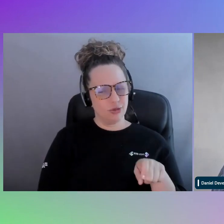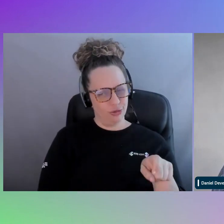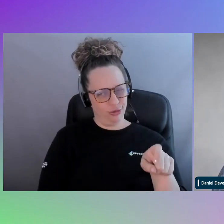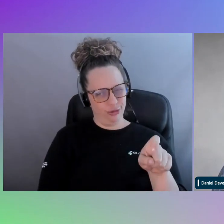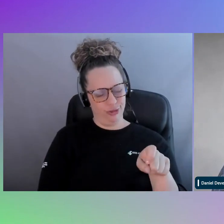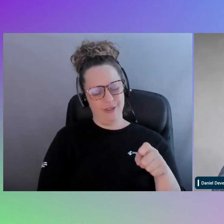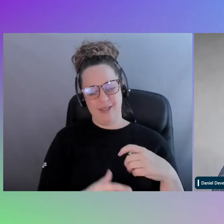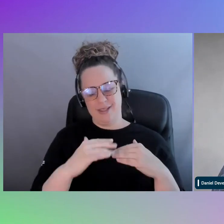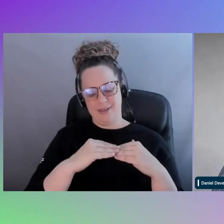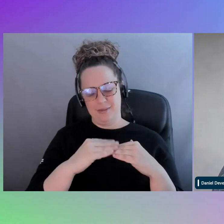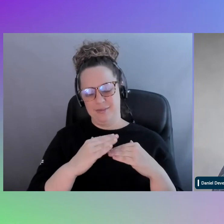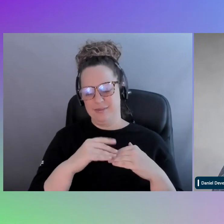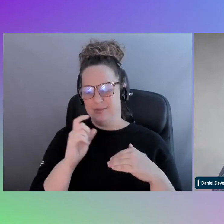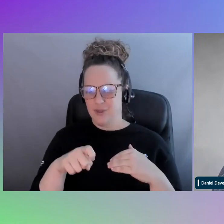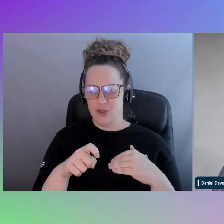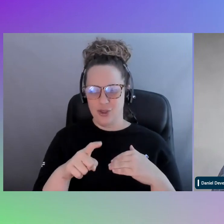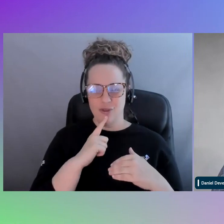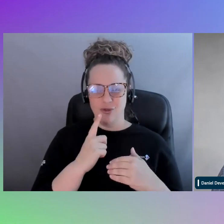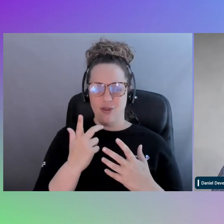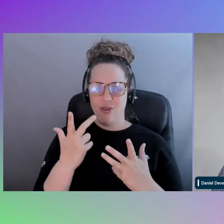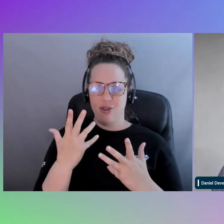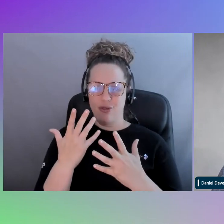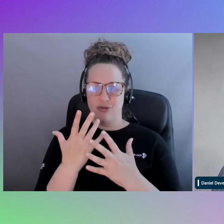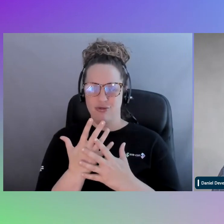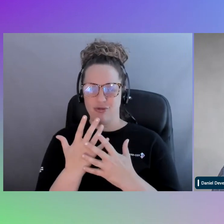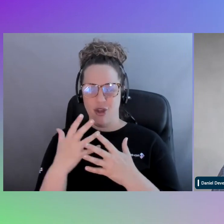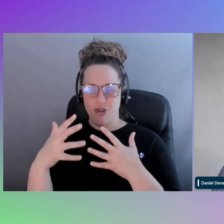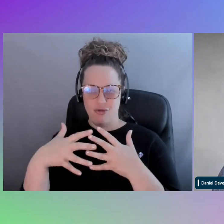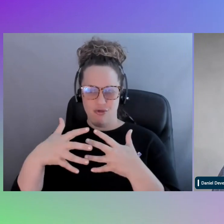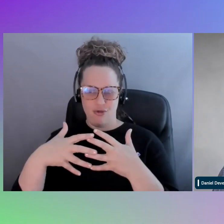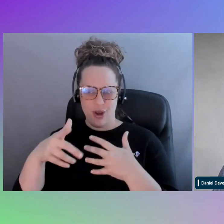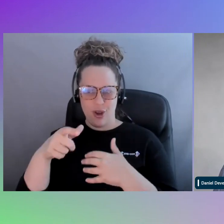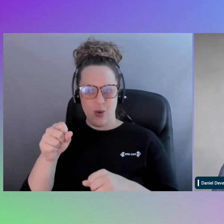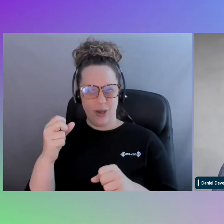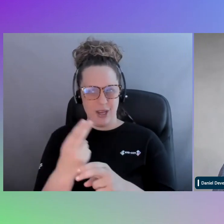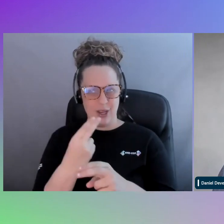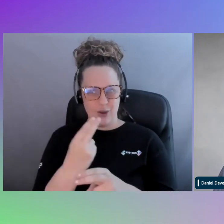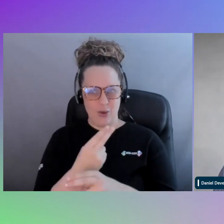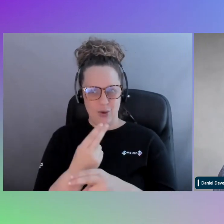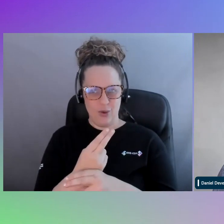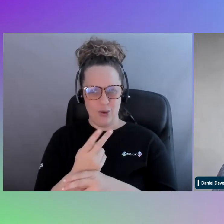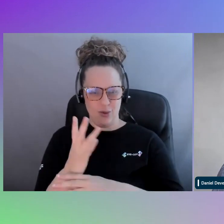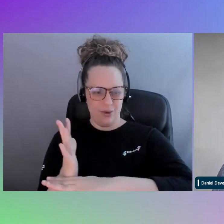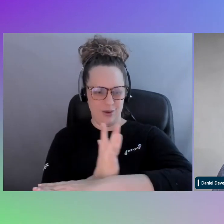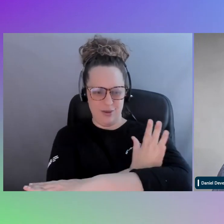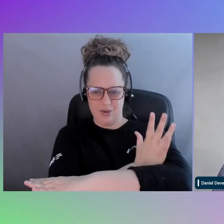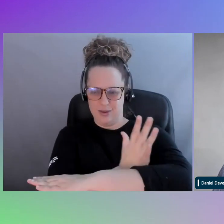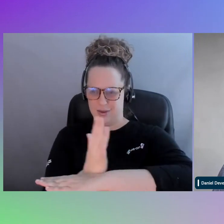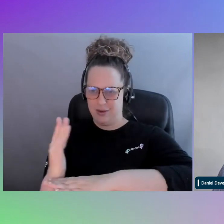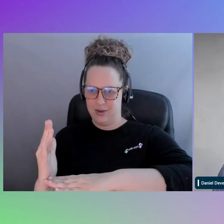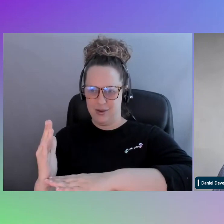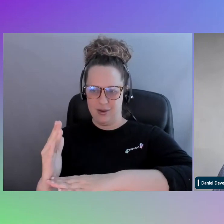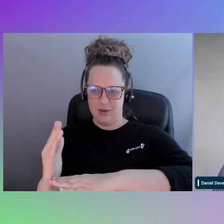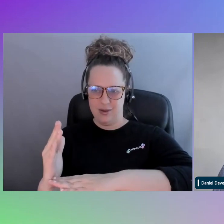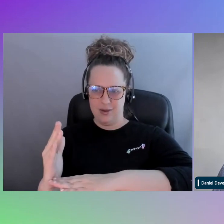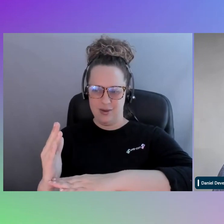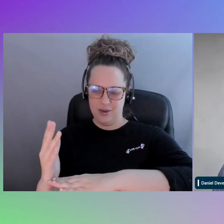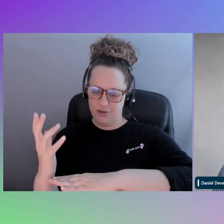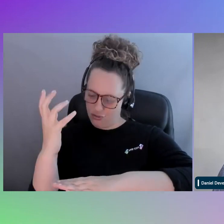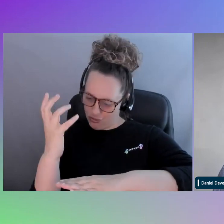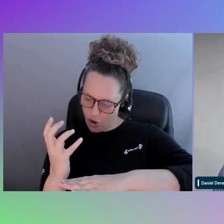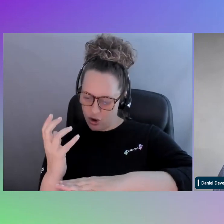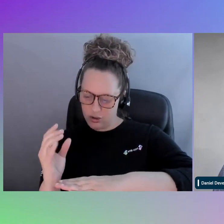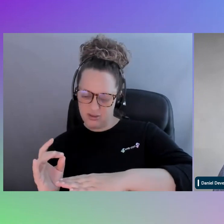there's darker grays in this case that you can use from the system palette of colors. I would review